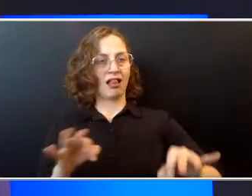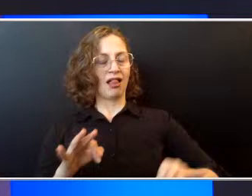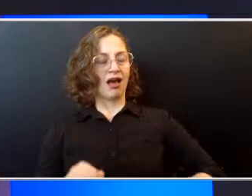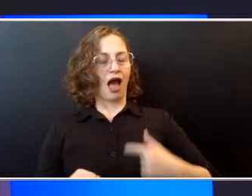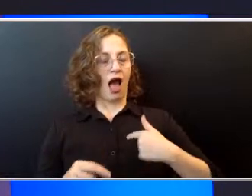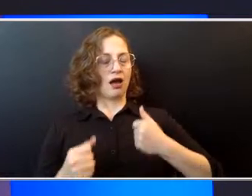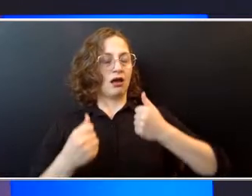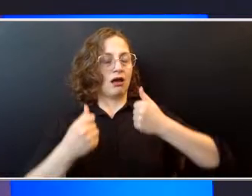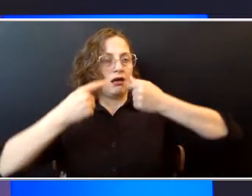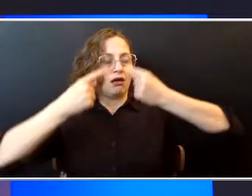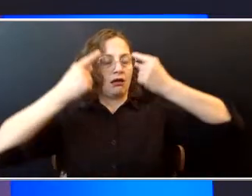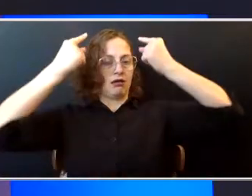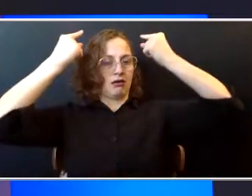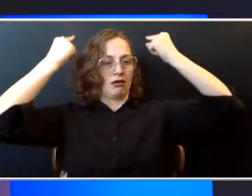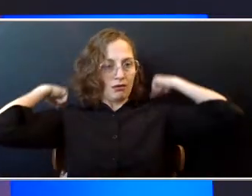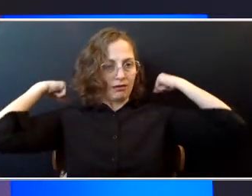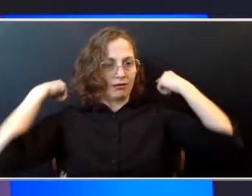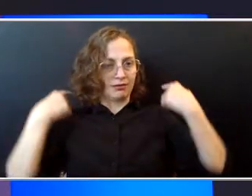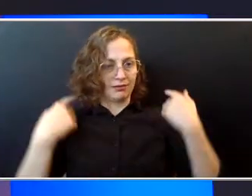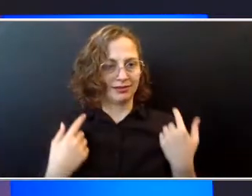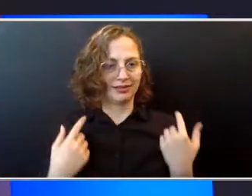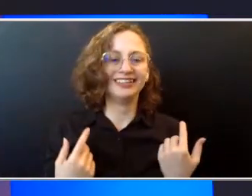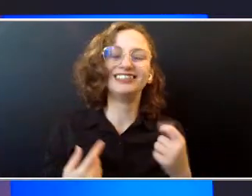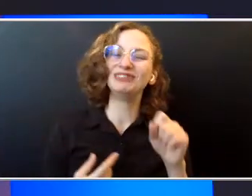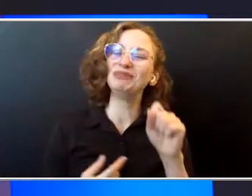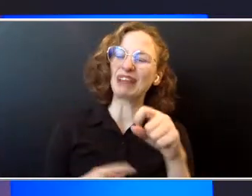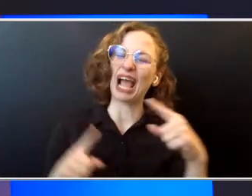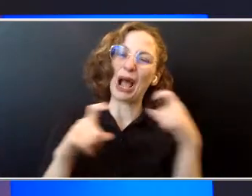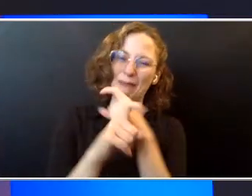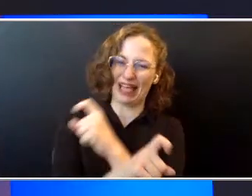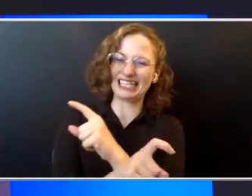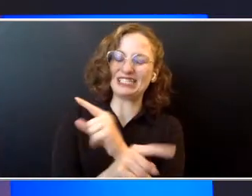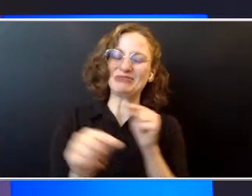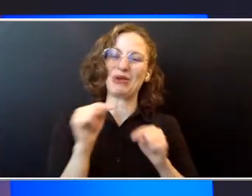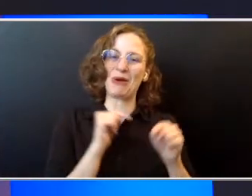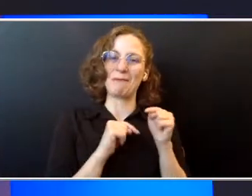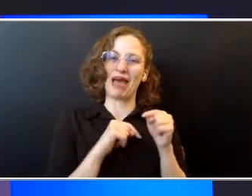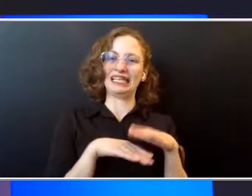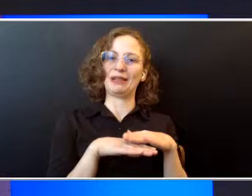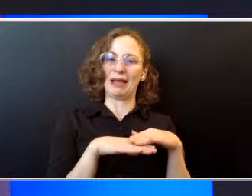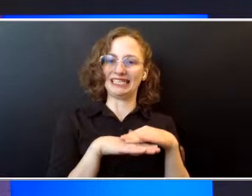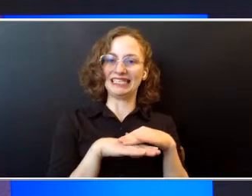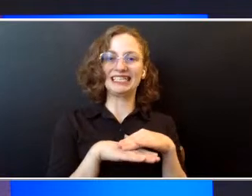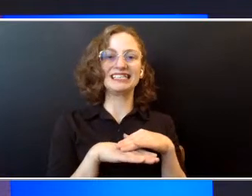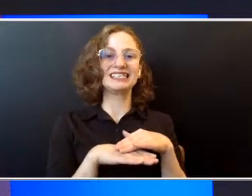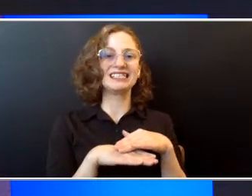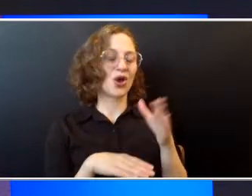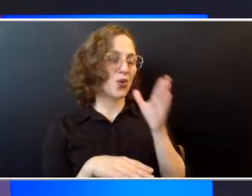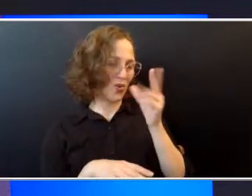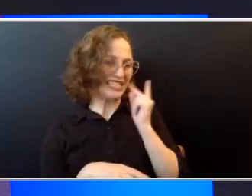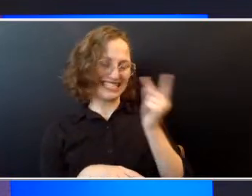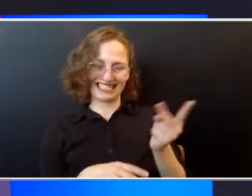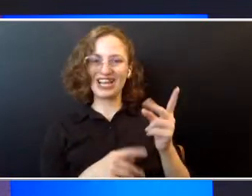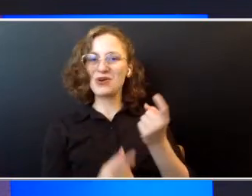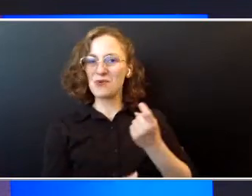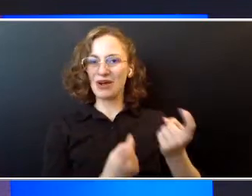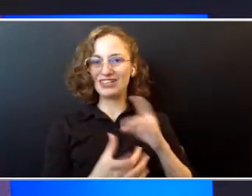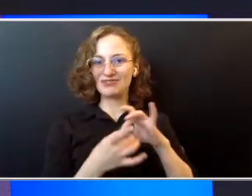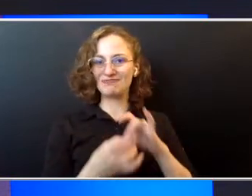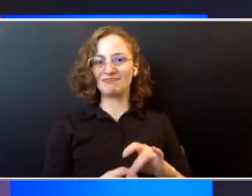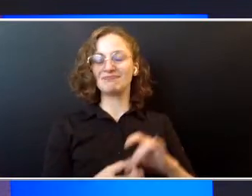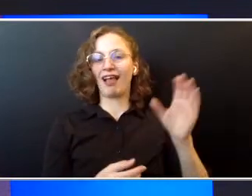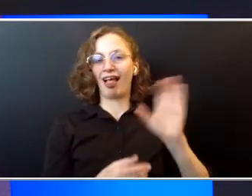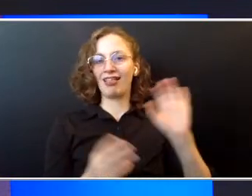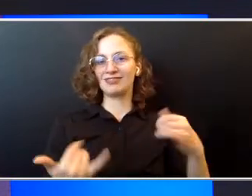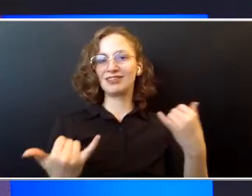it, and let's move back. But we'll go back to the bases. We'll put a pin in that because we're getting some questions about cholesterol right now. Okay. Quickly,